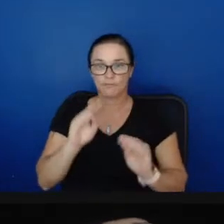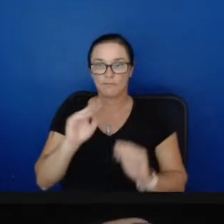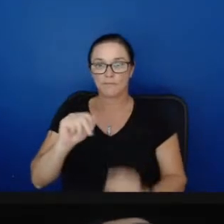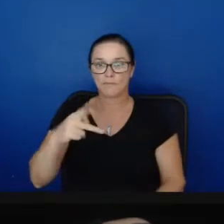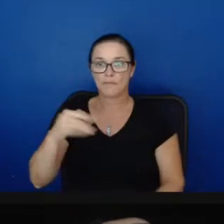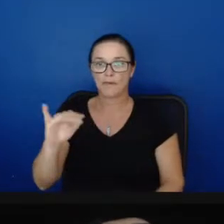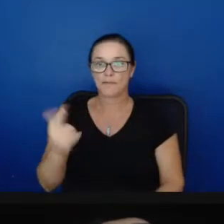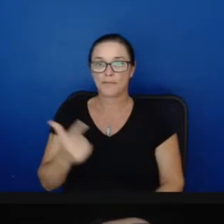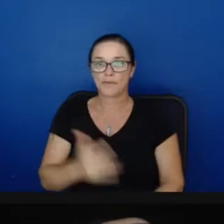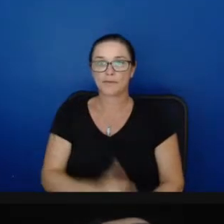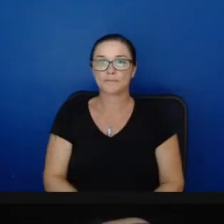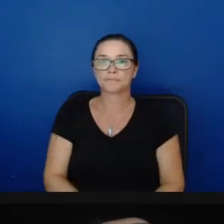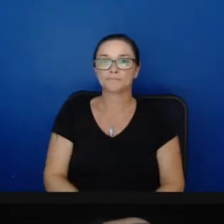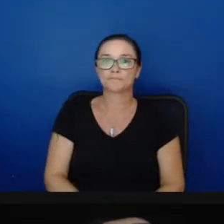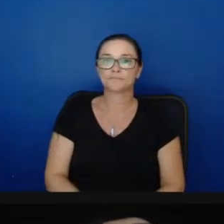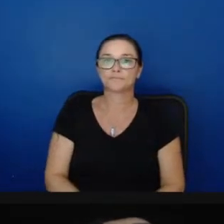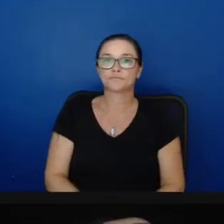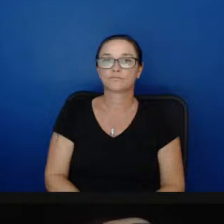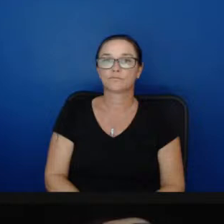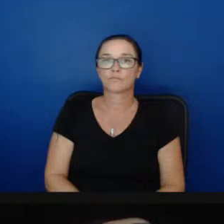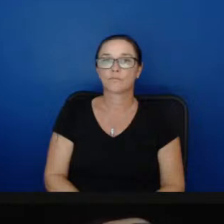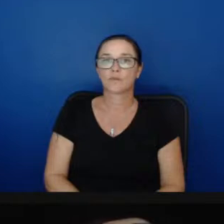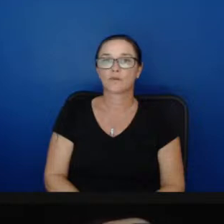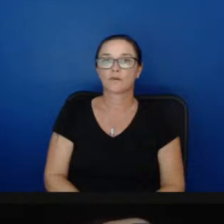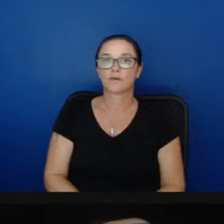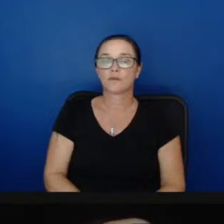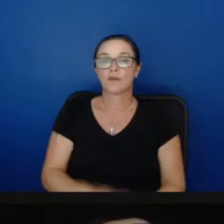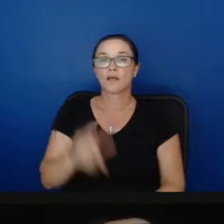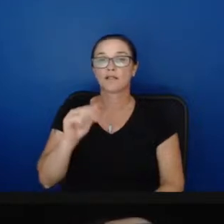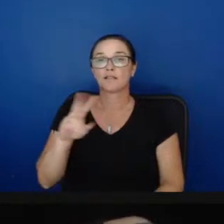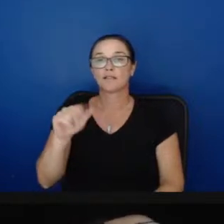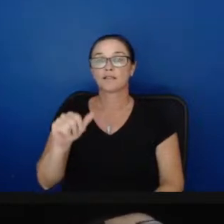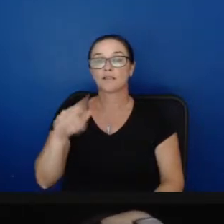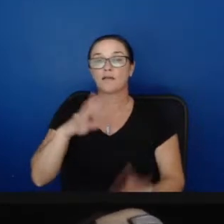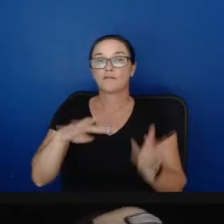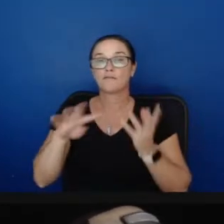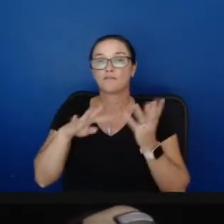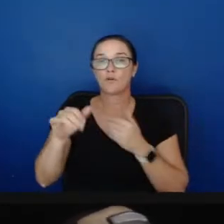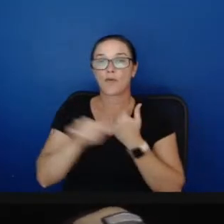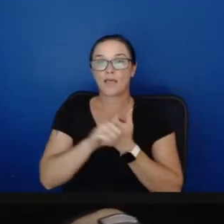groundwater studies, GIS for lava flow hazards back in 1995.